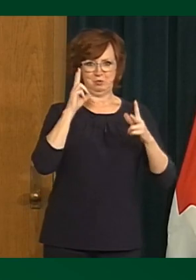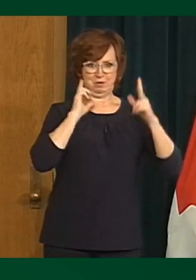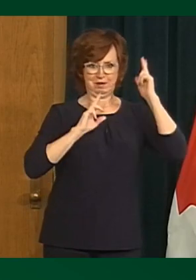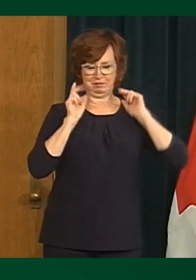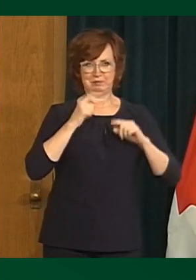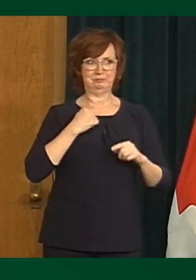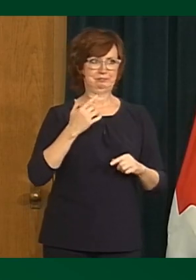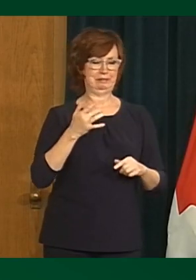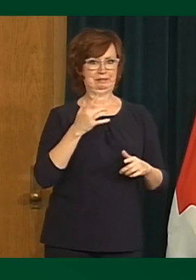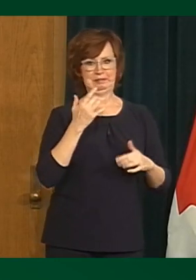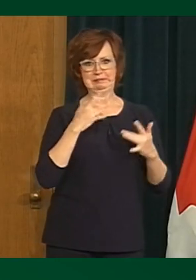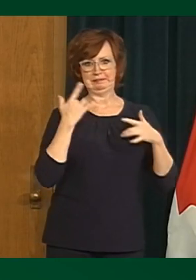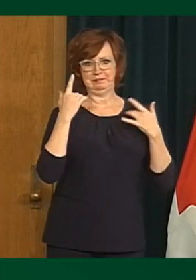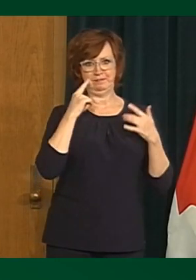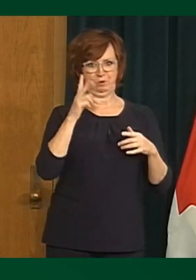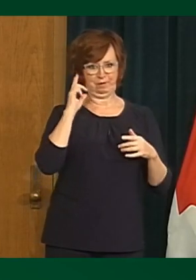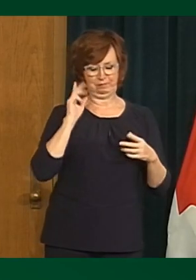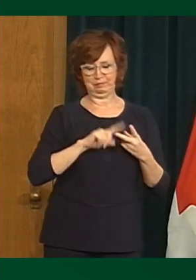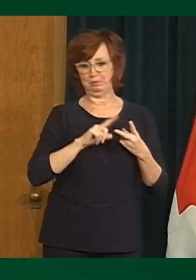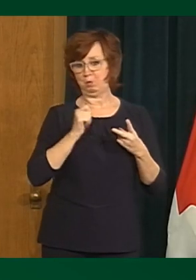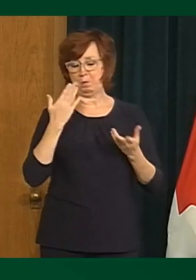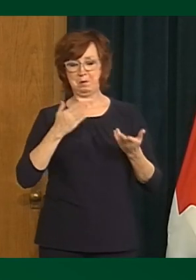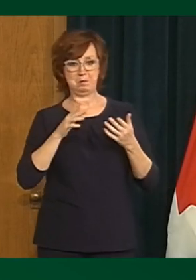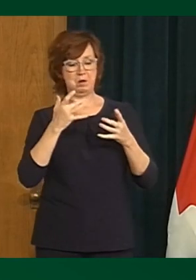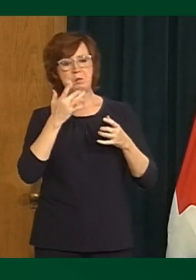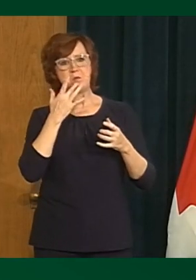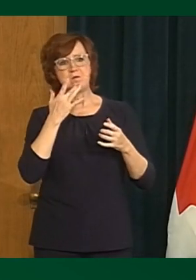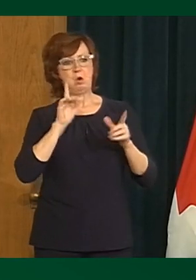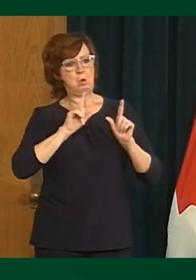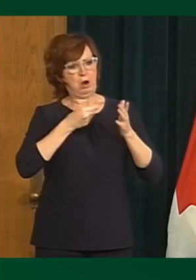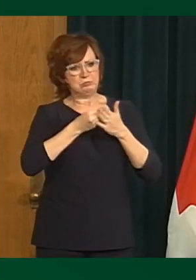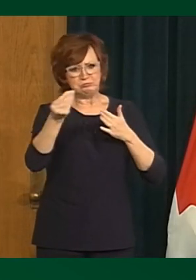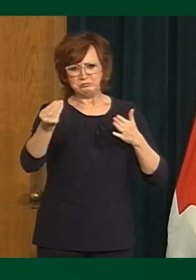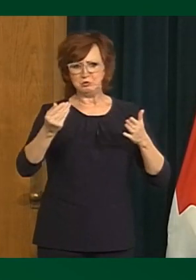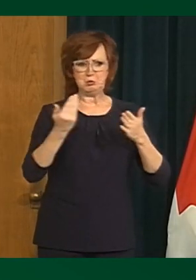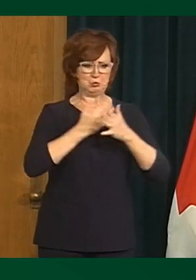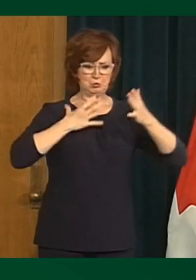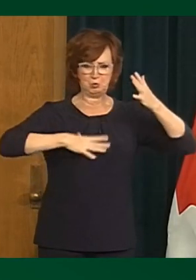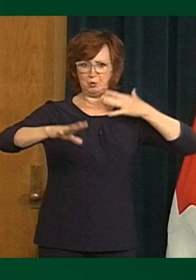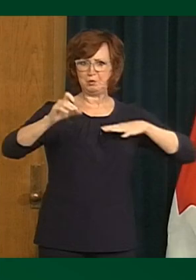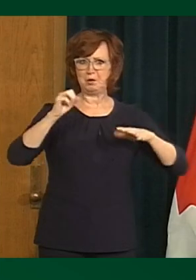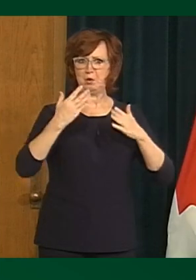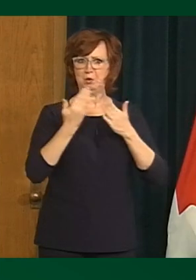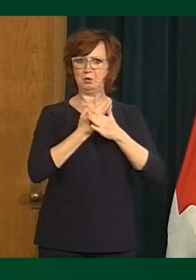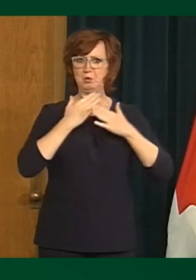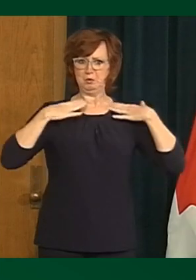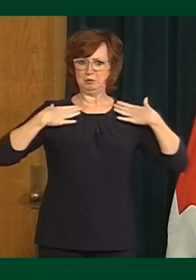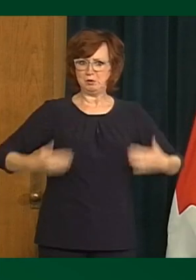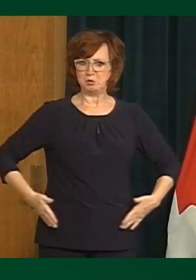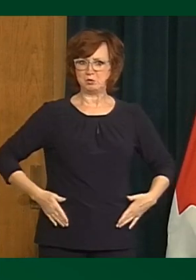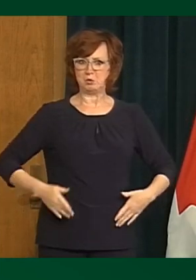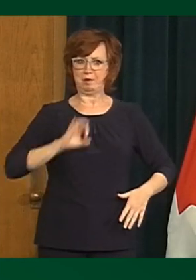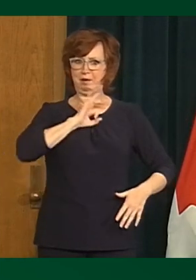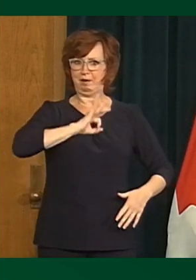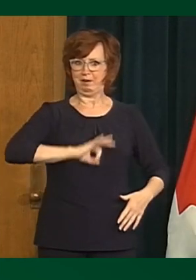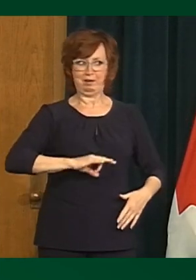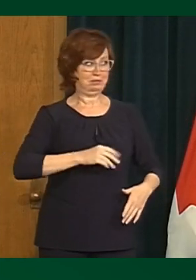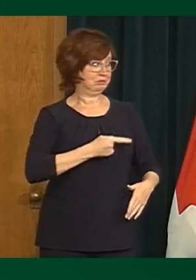myself among one of them. Or maybe visiting their favorite clothing store to pick up a new shirt or a new cardigan,